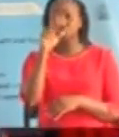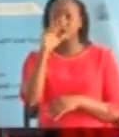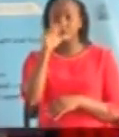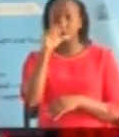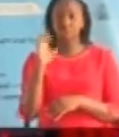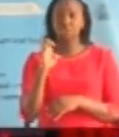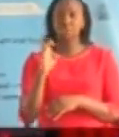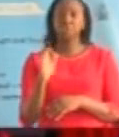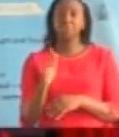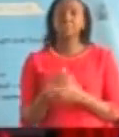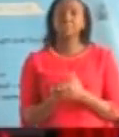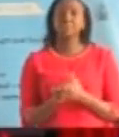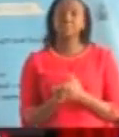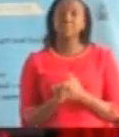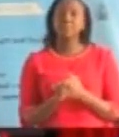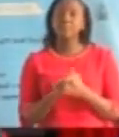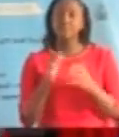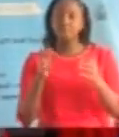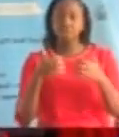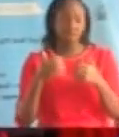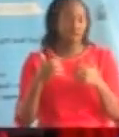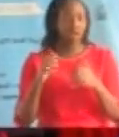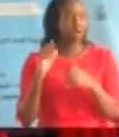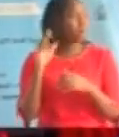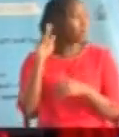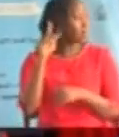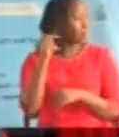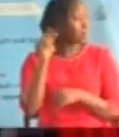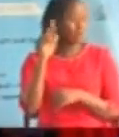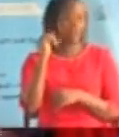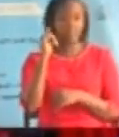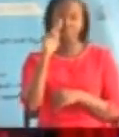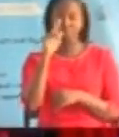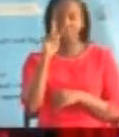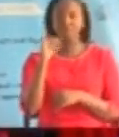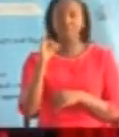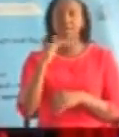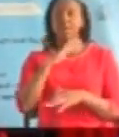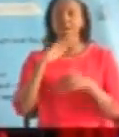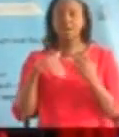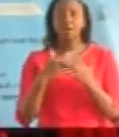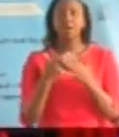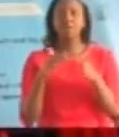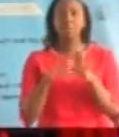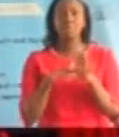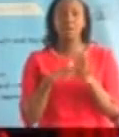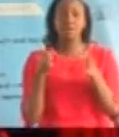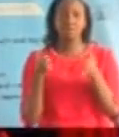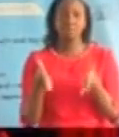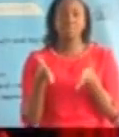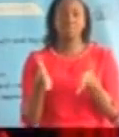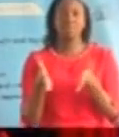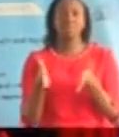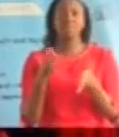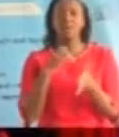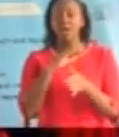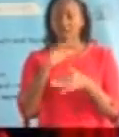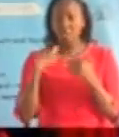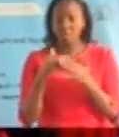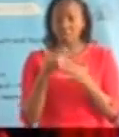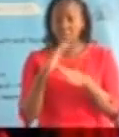Engineer Kariuki Muchemi, and all council members here present and those coming